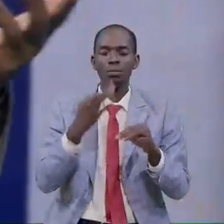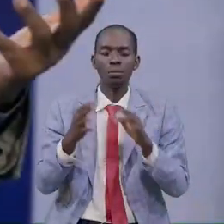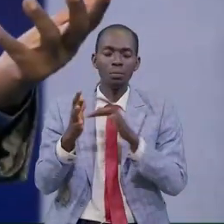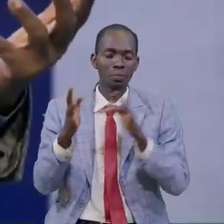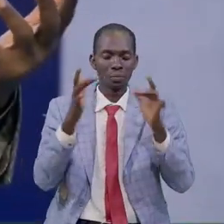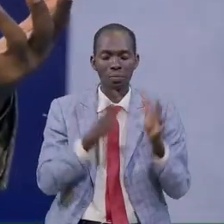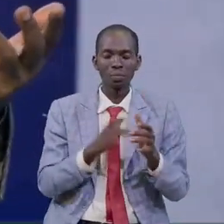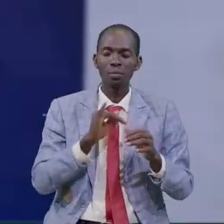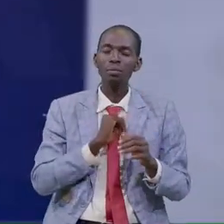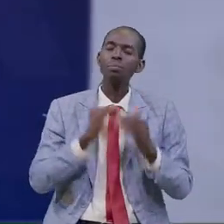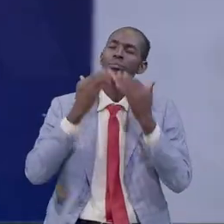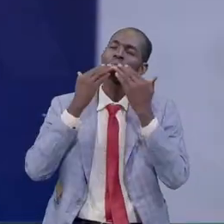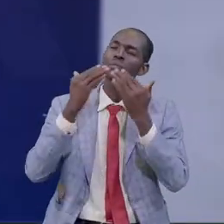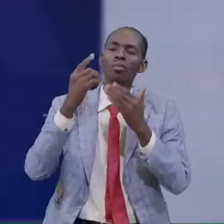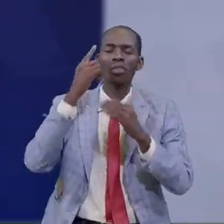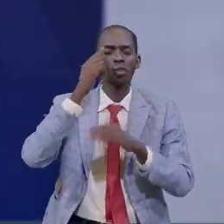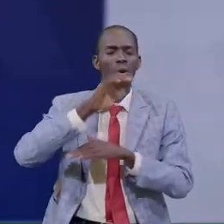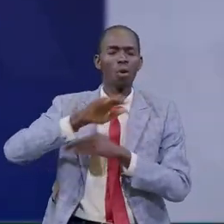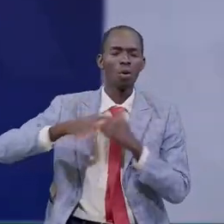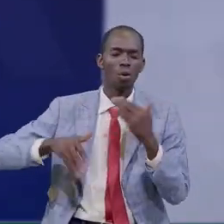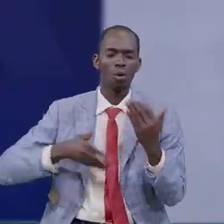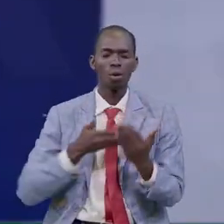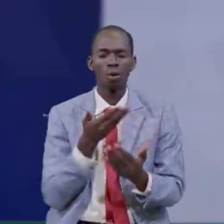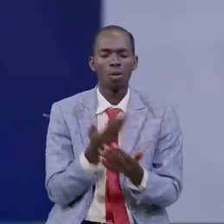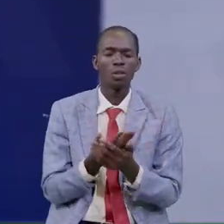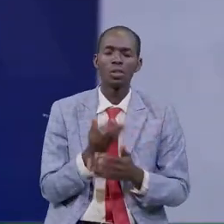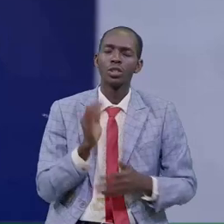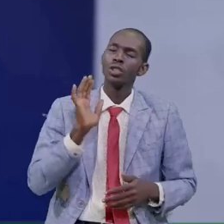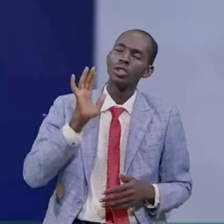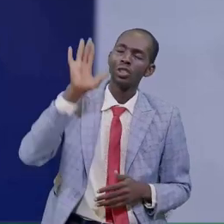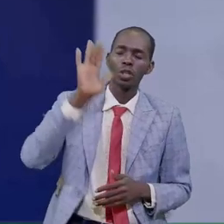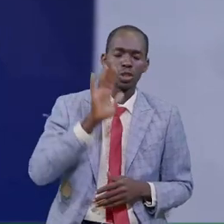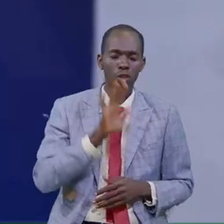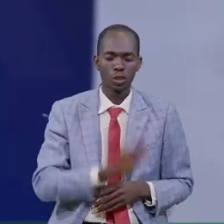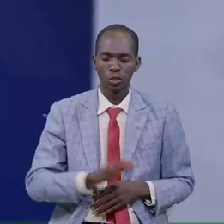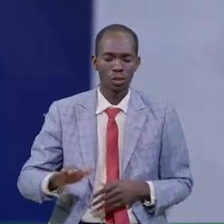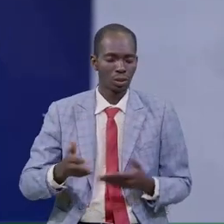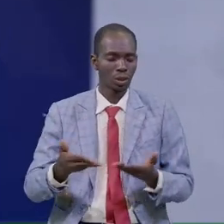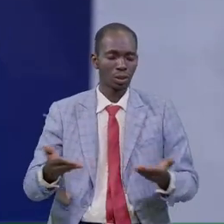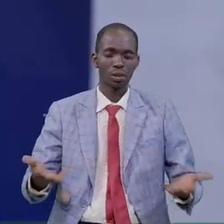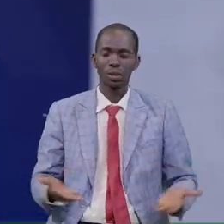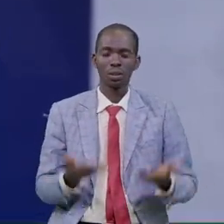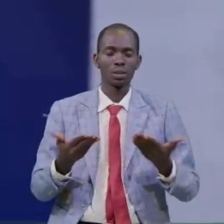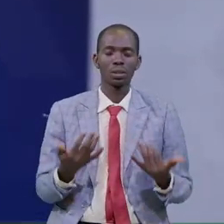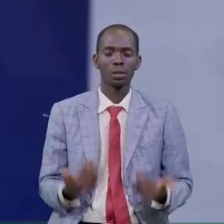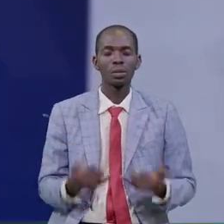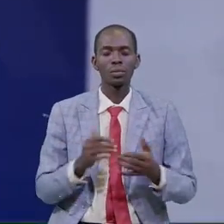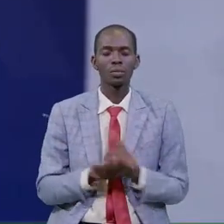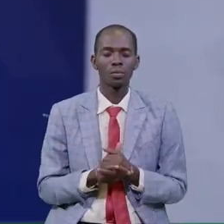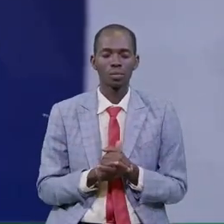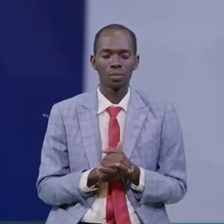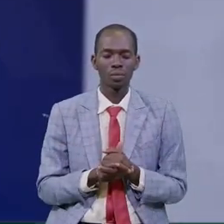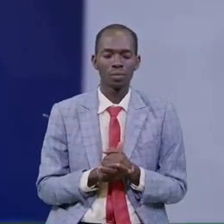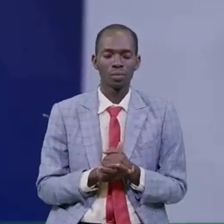for all these, your children, that have come to you now. Qui sont venus à toi maintenant. I